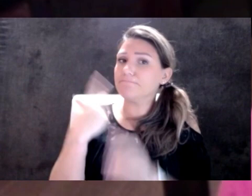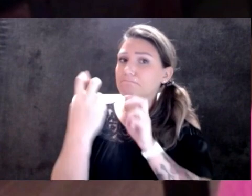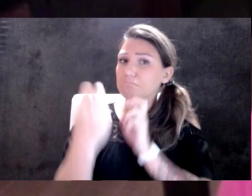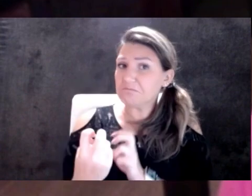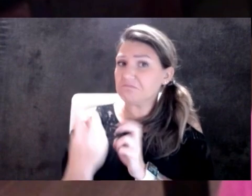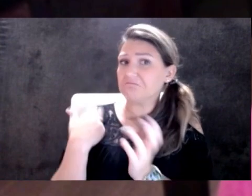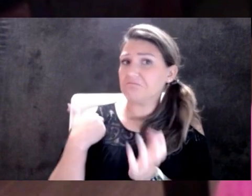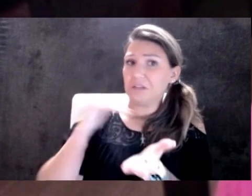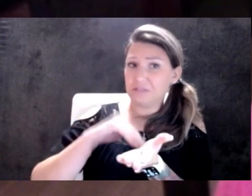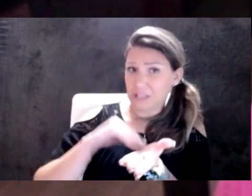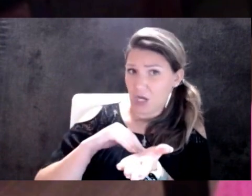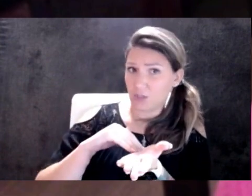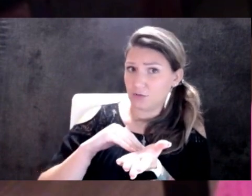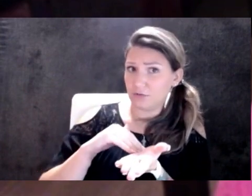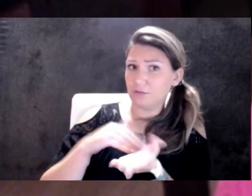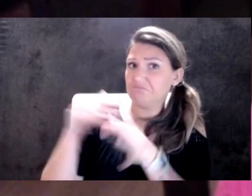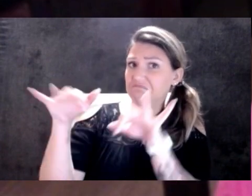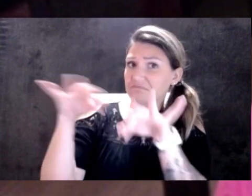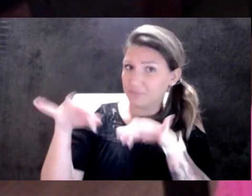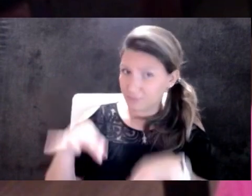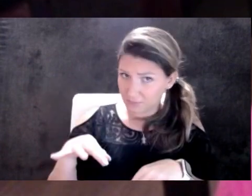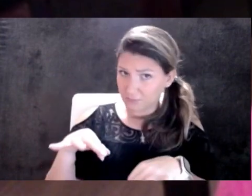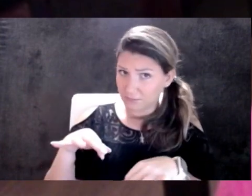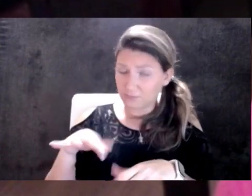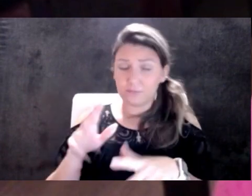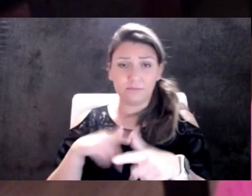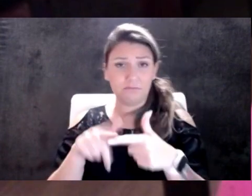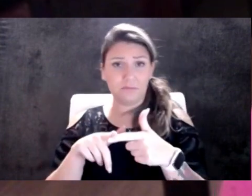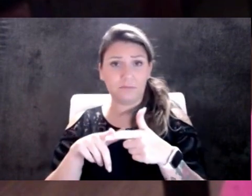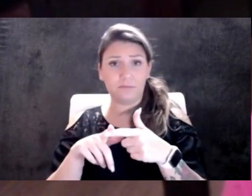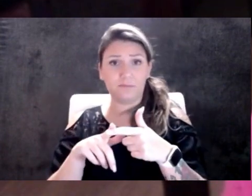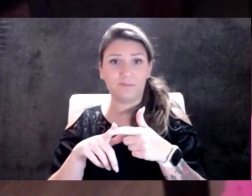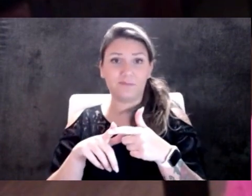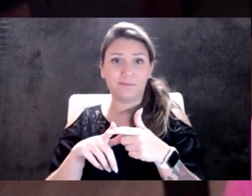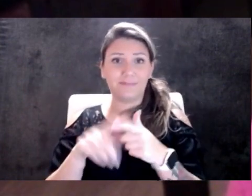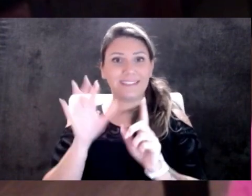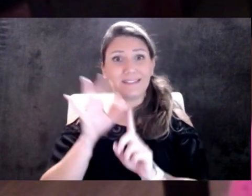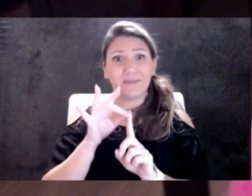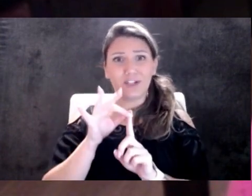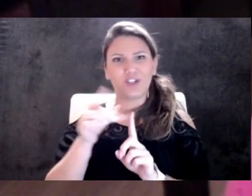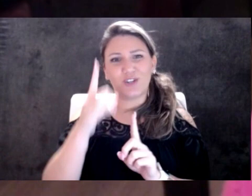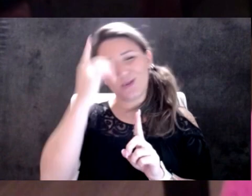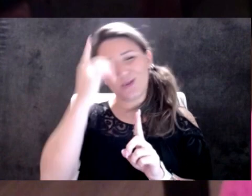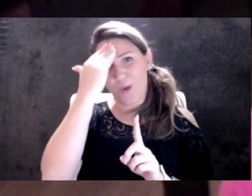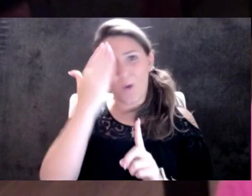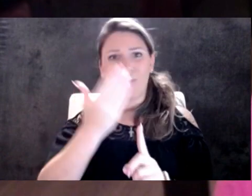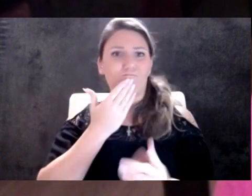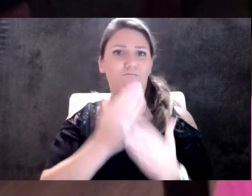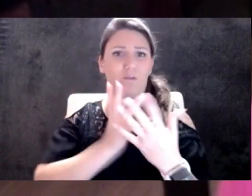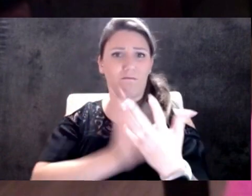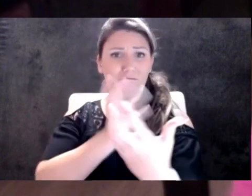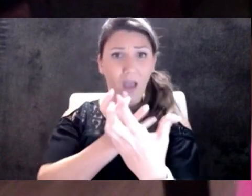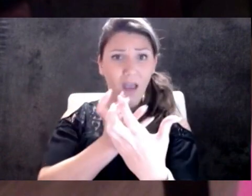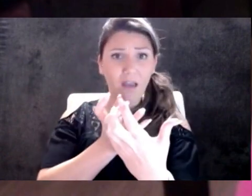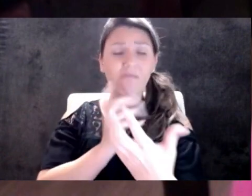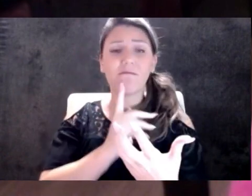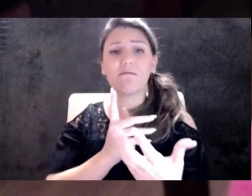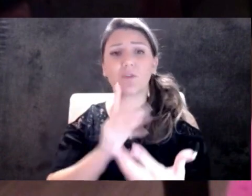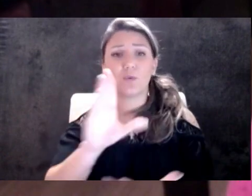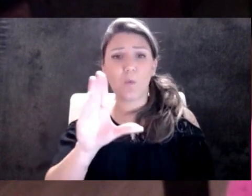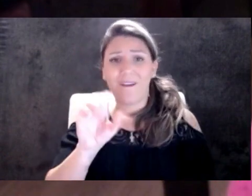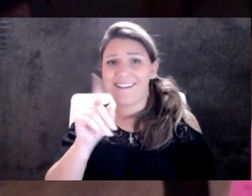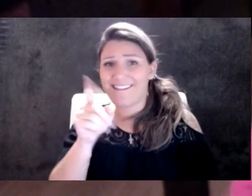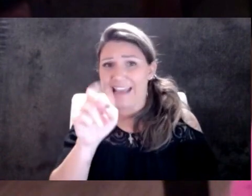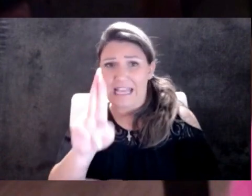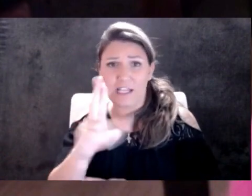presented. And I decided, especially, when they say you're a good match, your cancer is a good match for